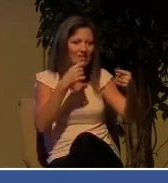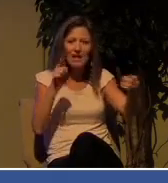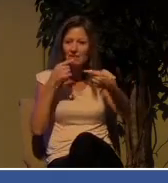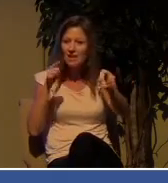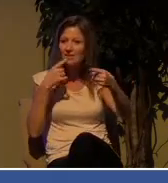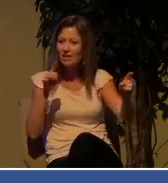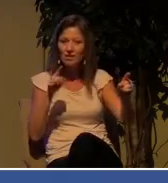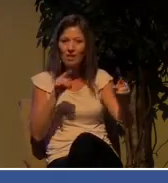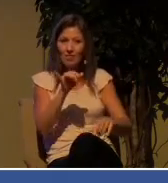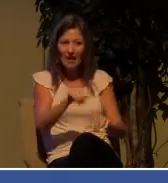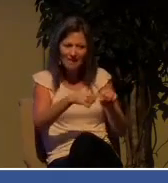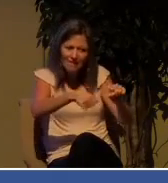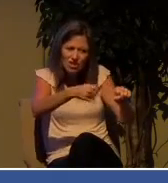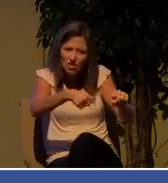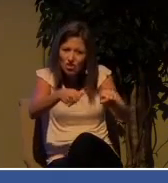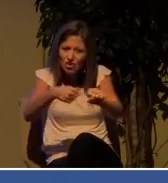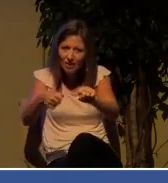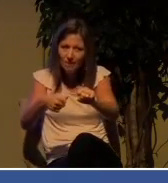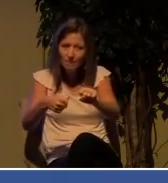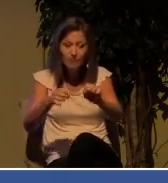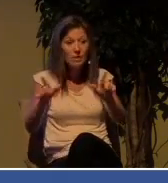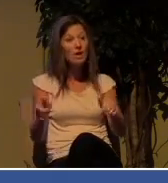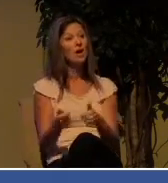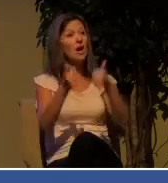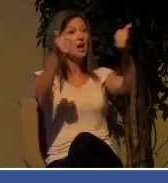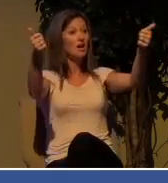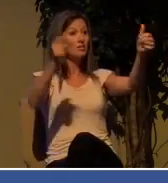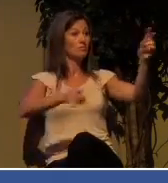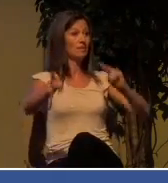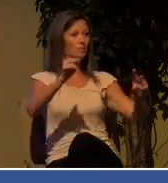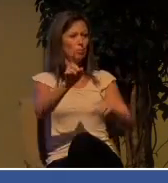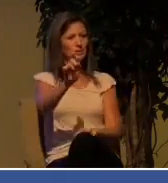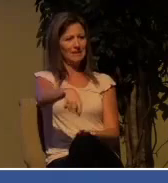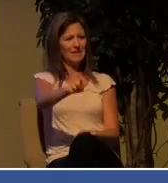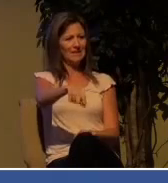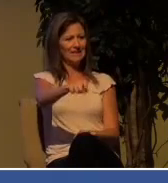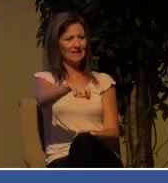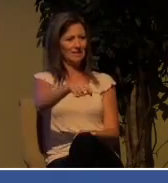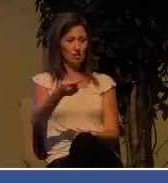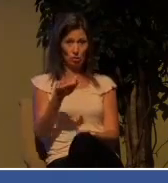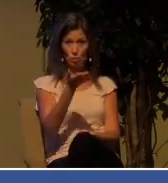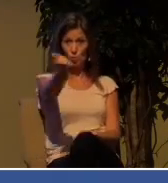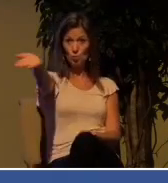Others need you to open up your experience of God in your life to them.